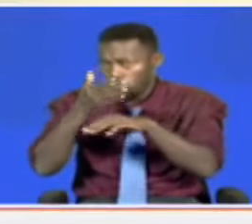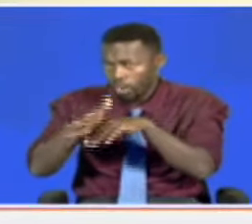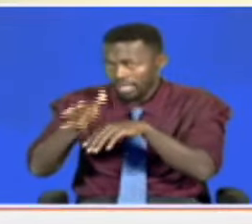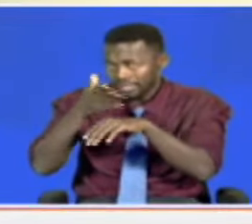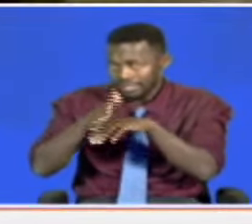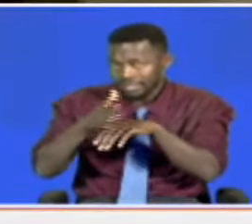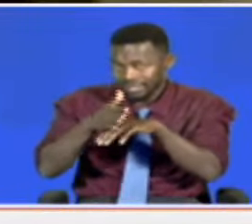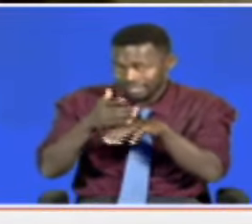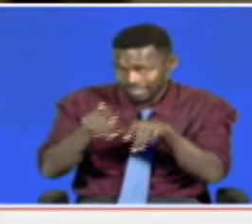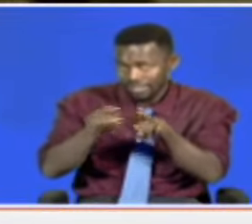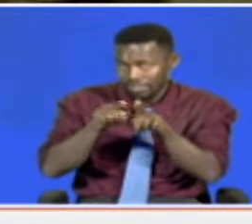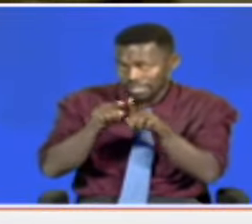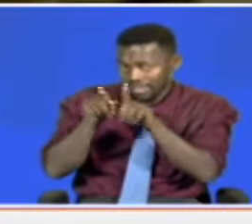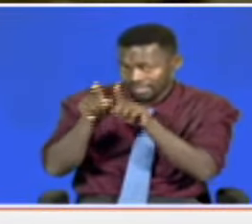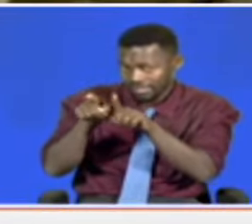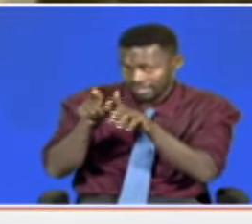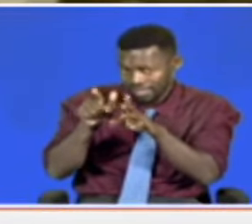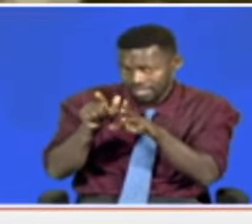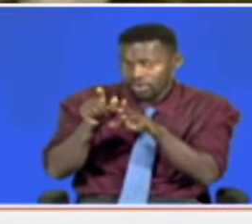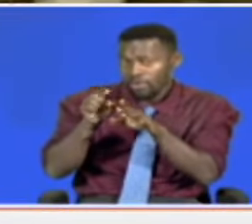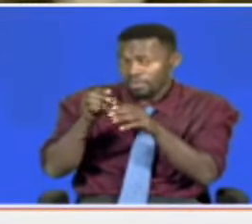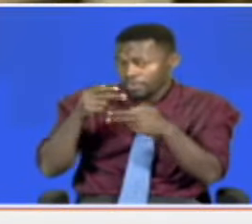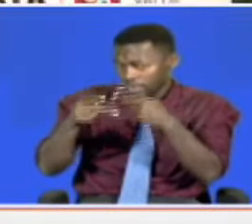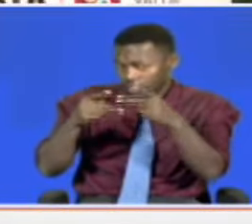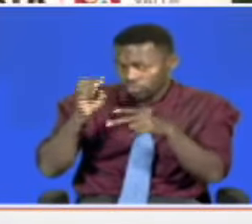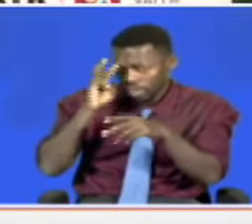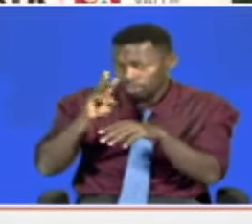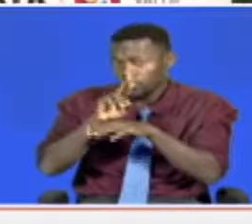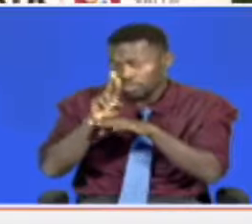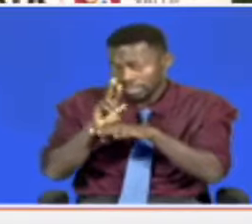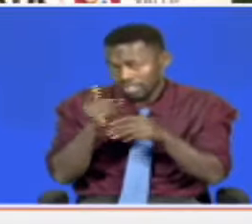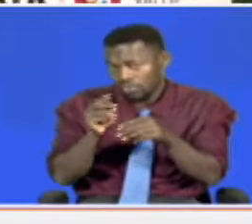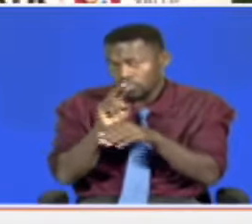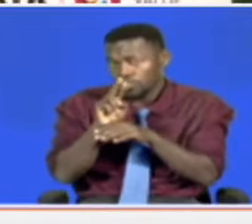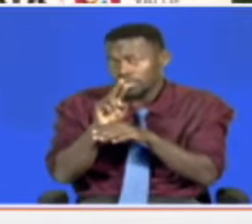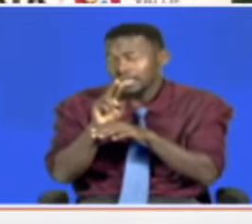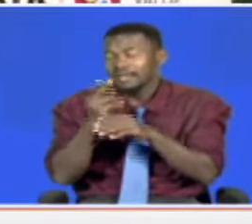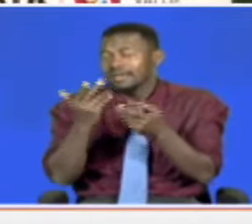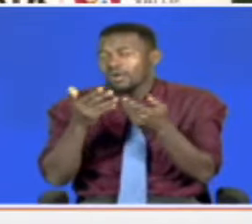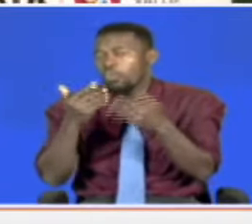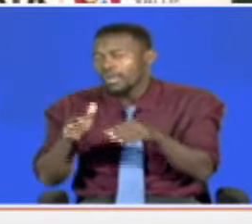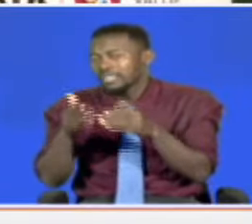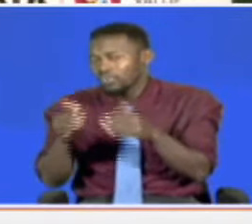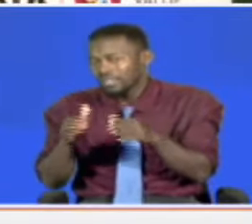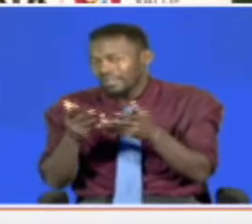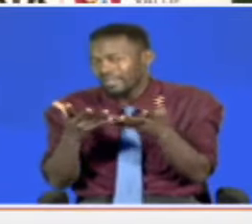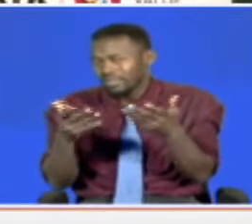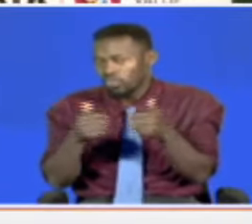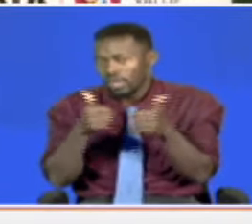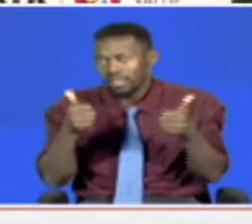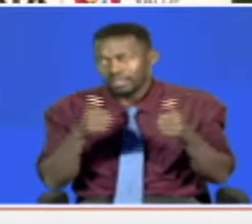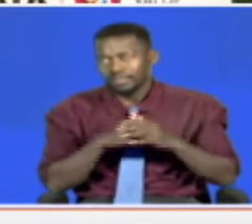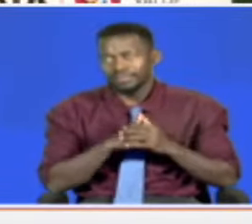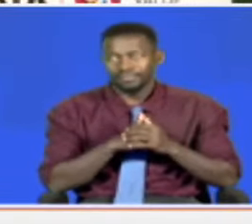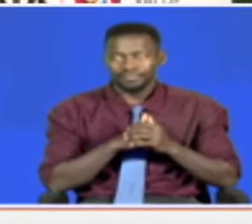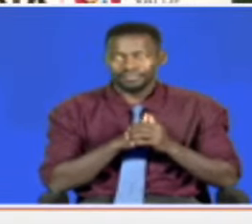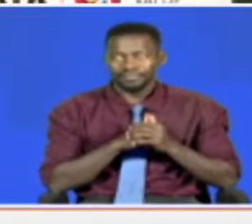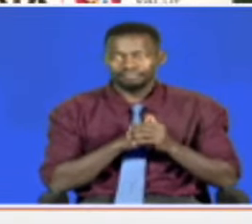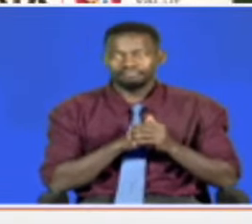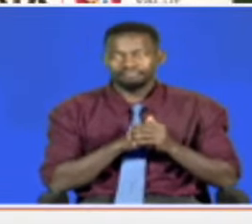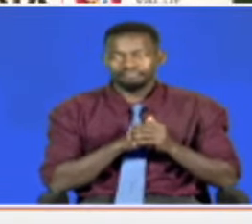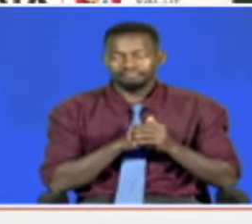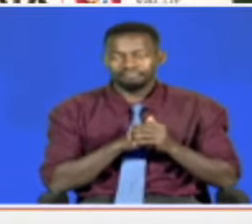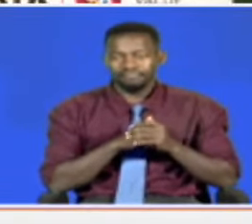biomass fuel will allow value creation of waste that would primarily be discarded. Two in Kenya, one in Kampala, as part of